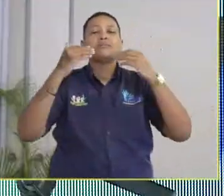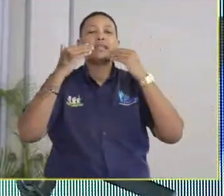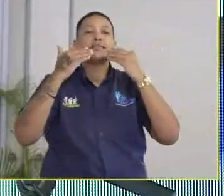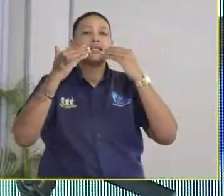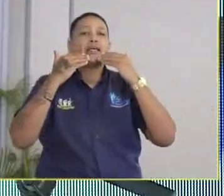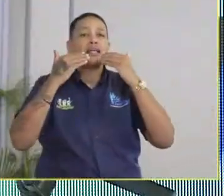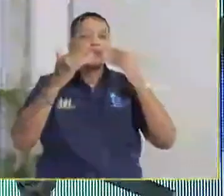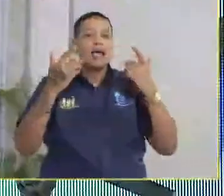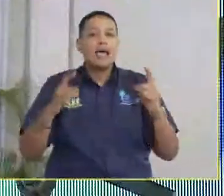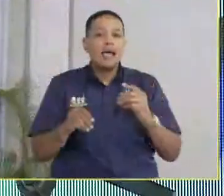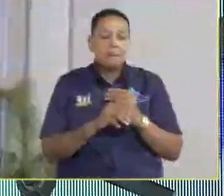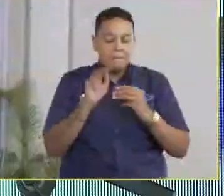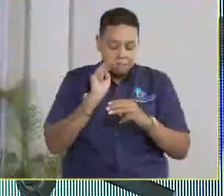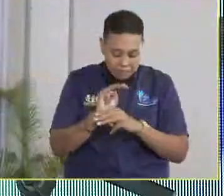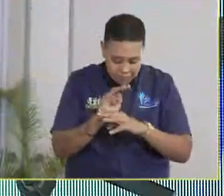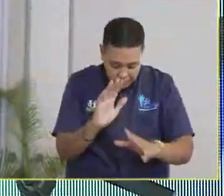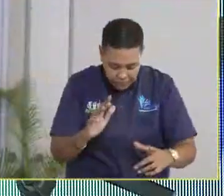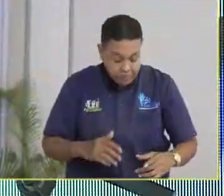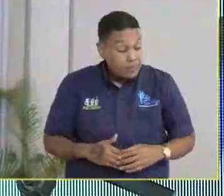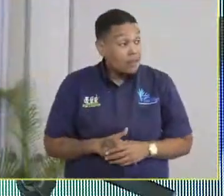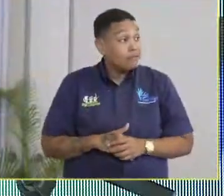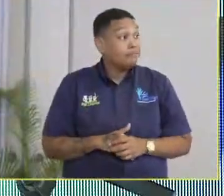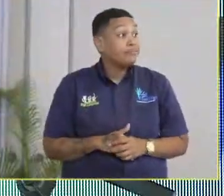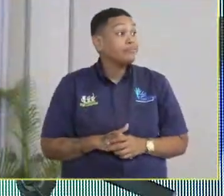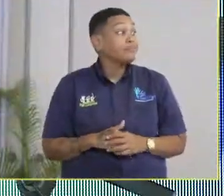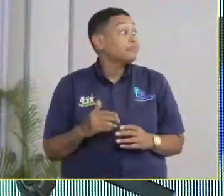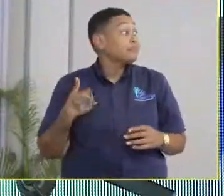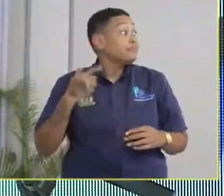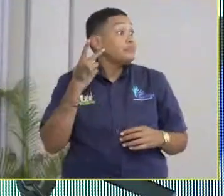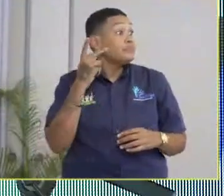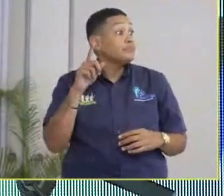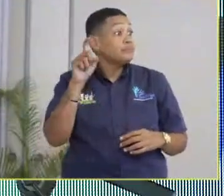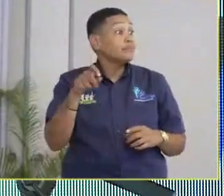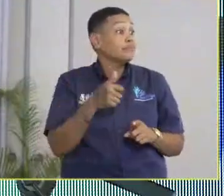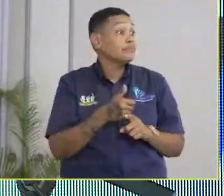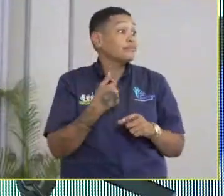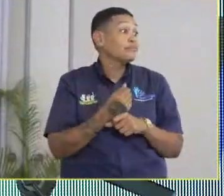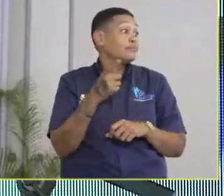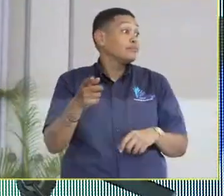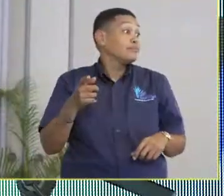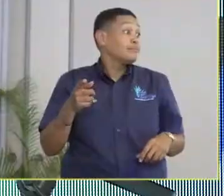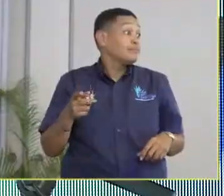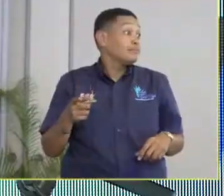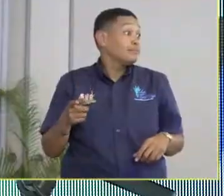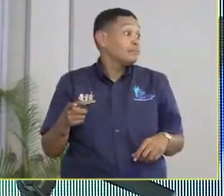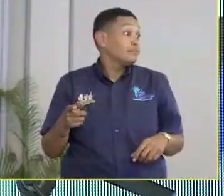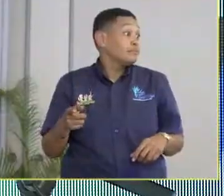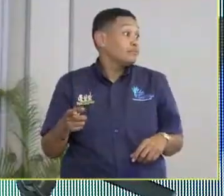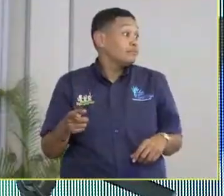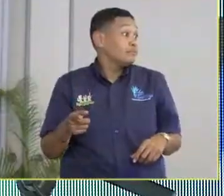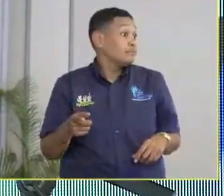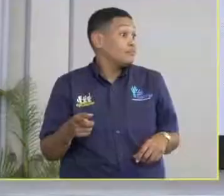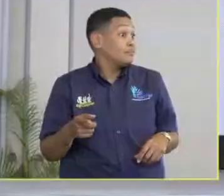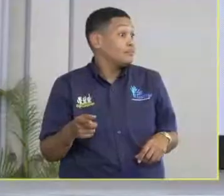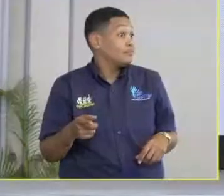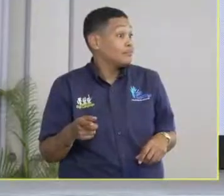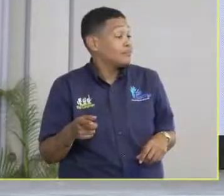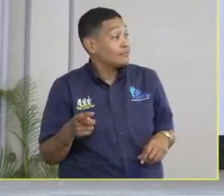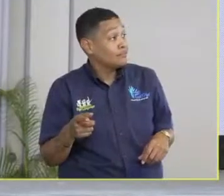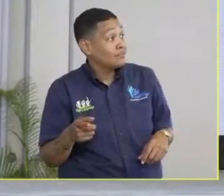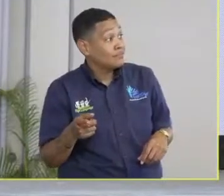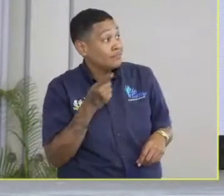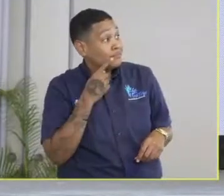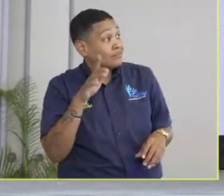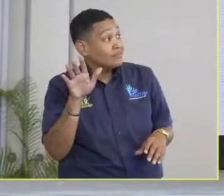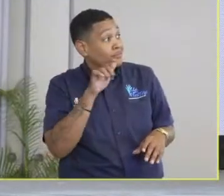much, Minister. And Minister, you see, when you ask about being miserable, nobody answered. Because they know that you're